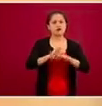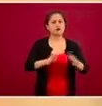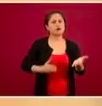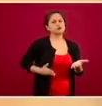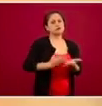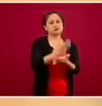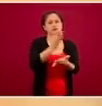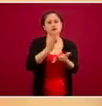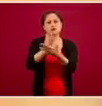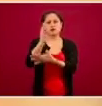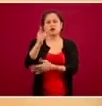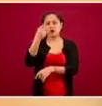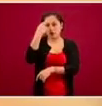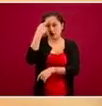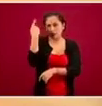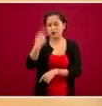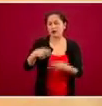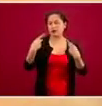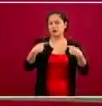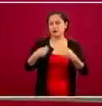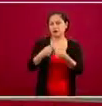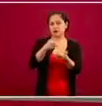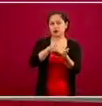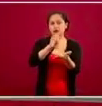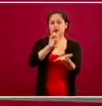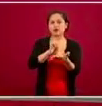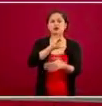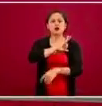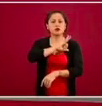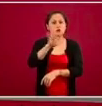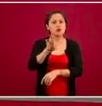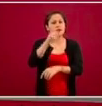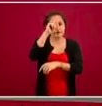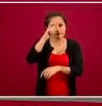help us spread this information and